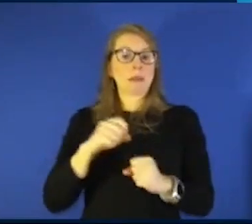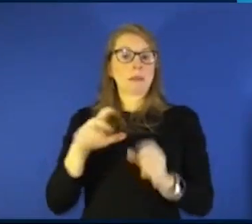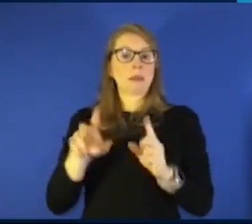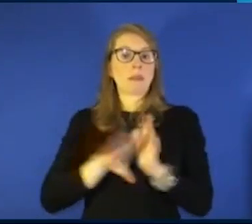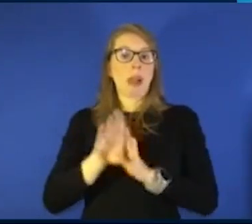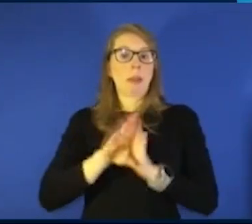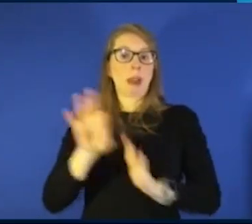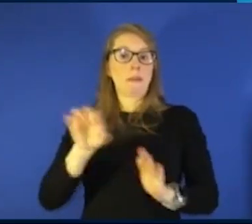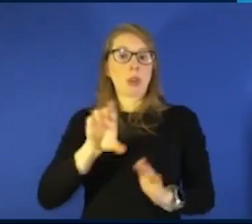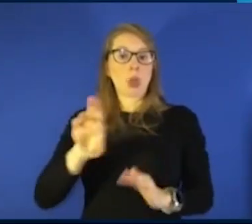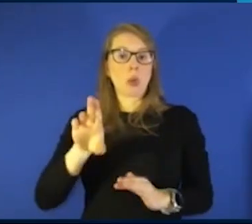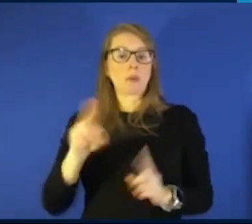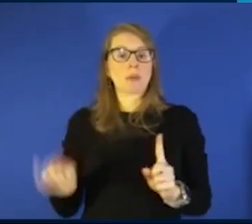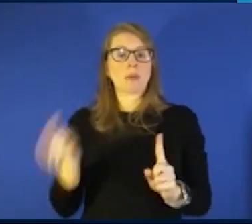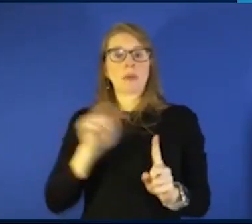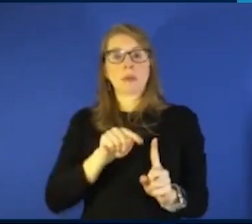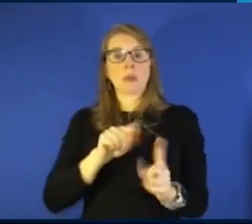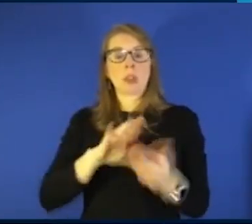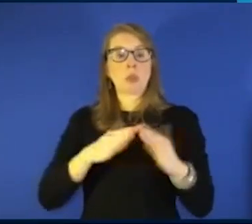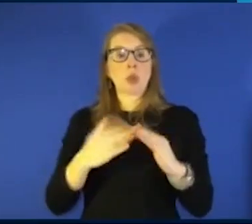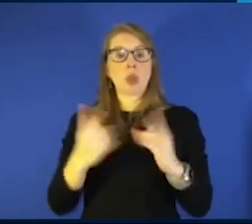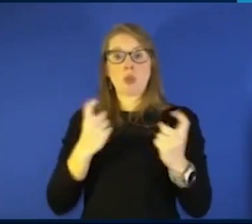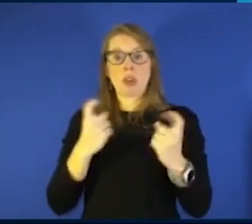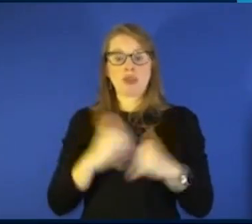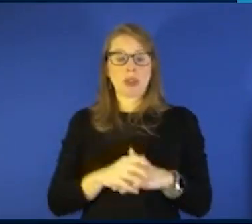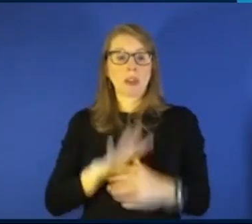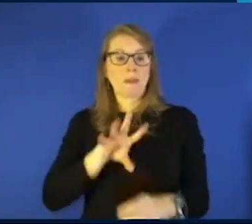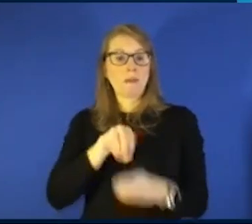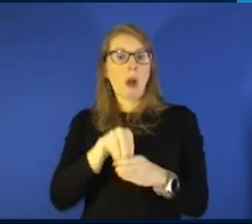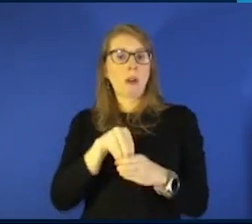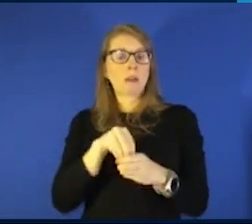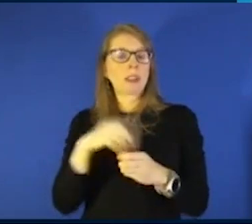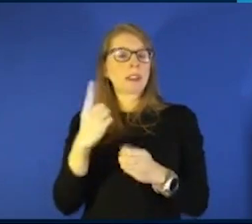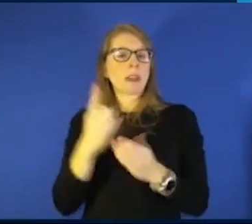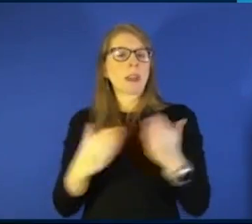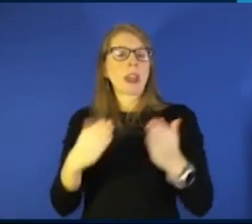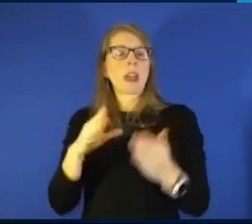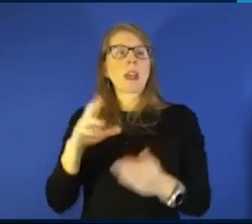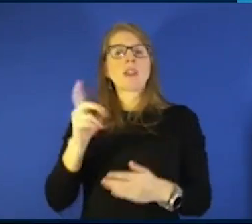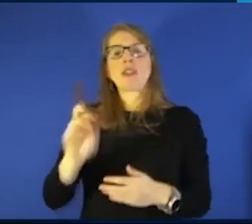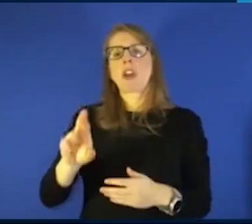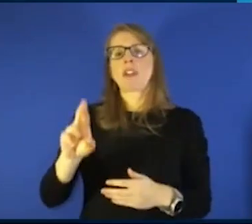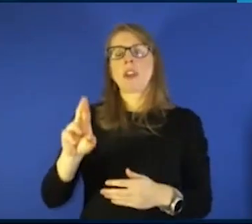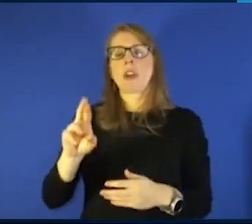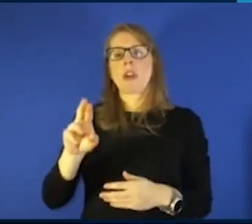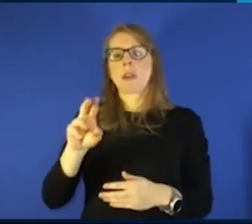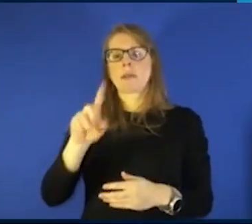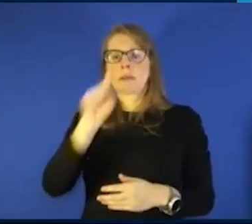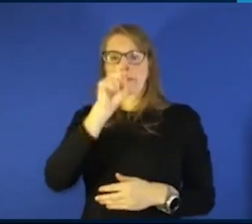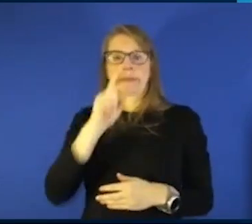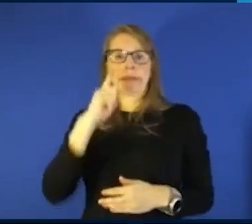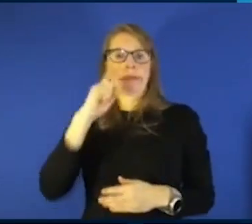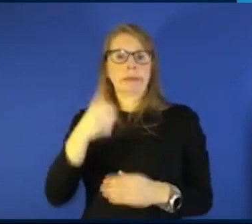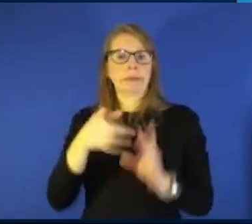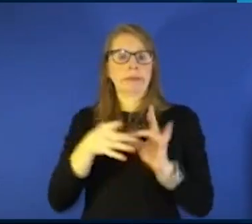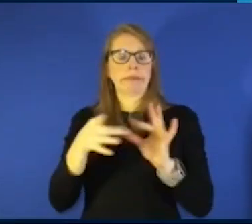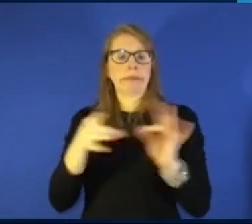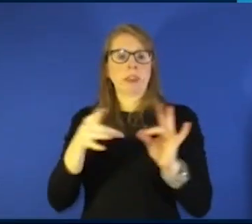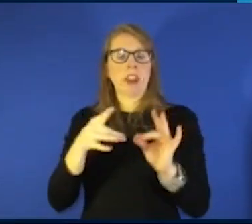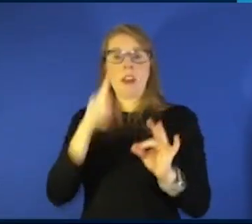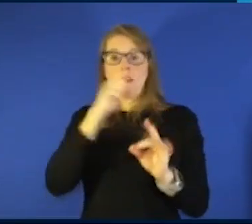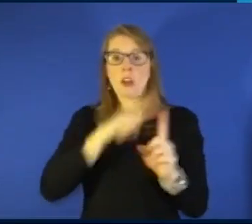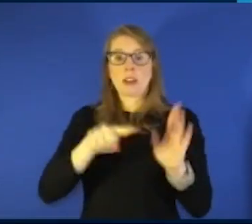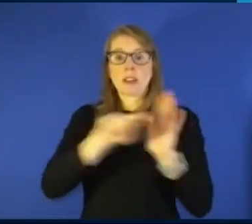to go back to a community question that involves something that Dr. Hawkinson, you had said at the start of the broadcast. Is a false positive